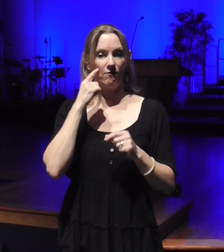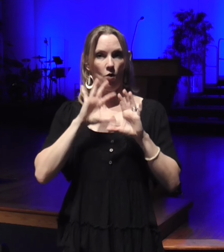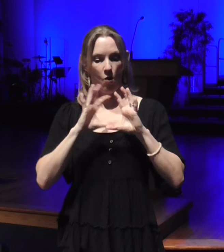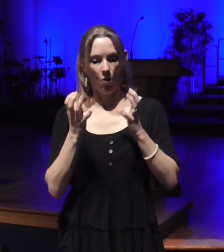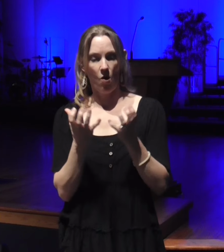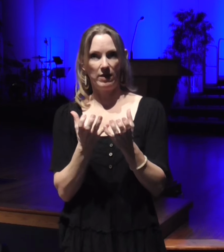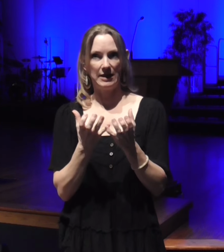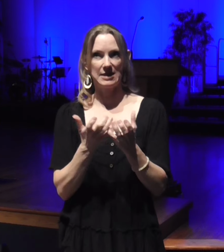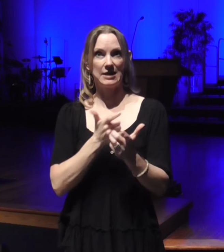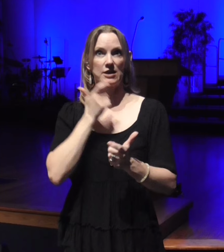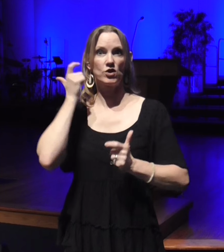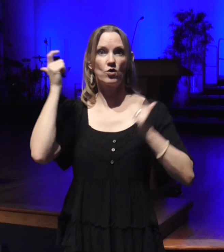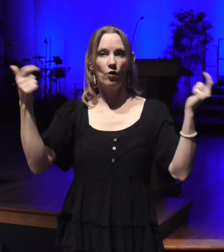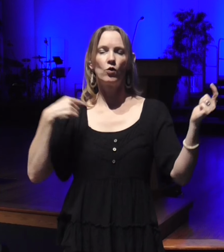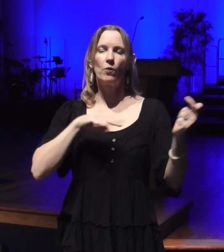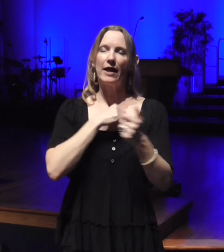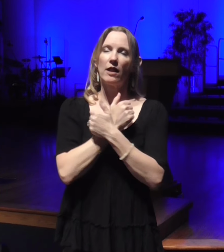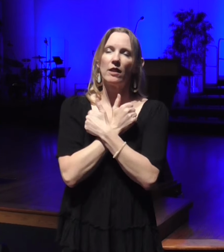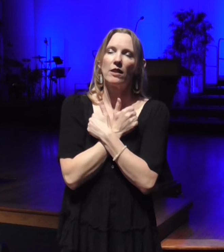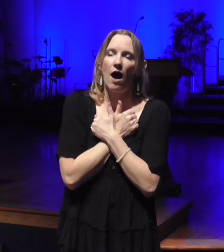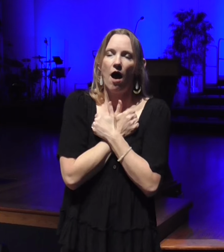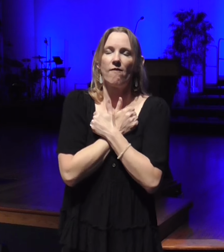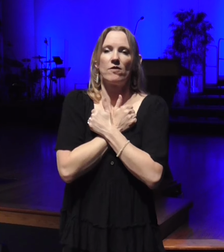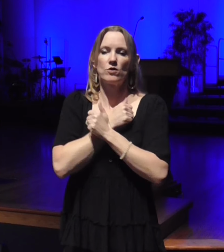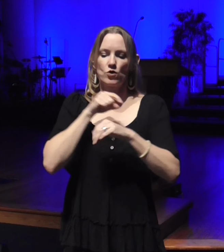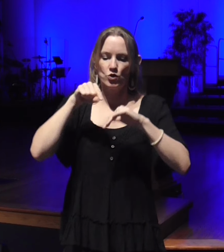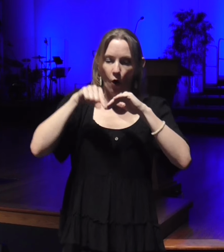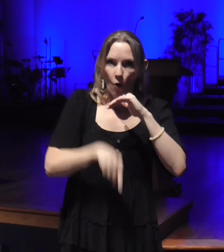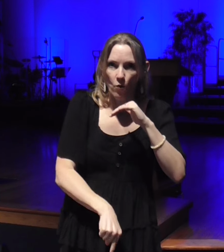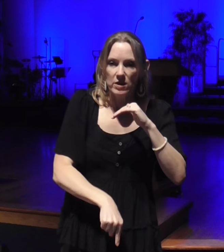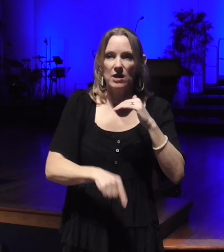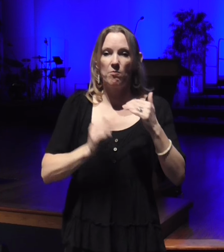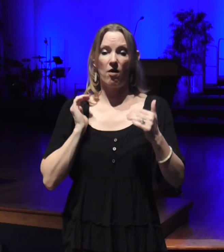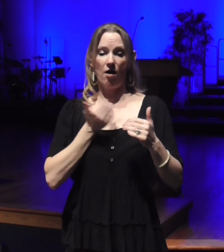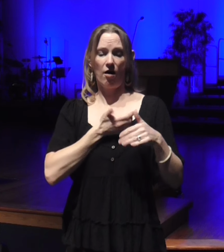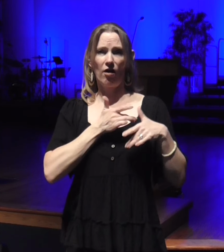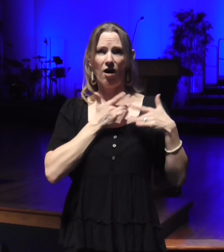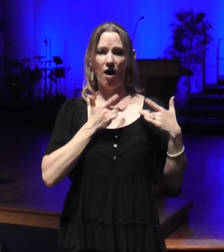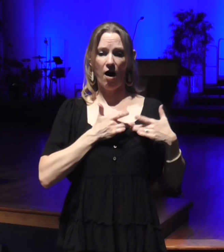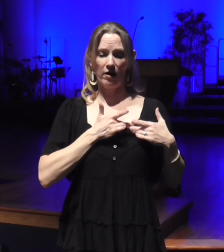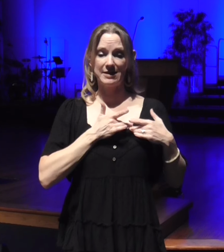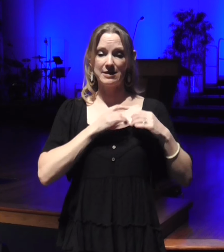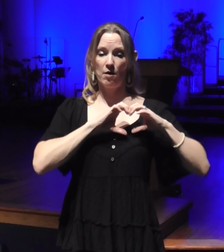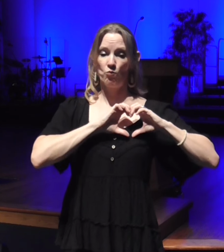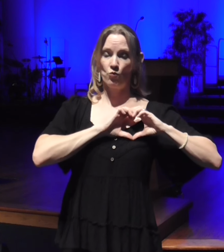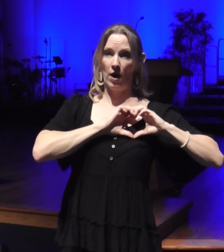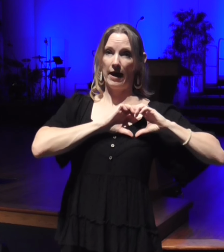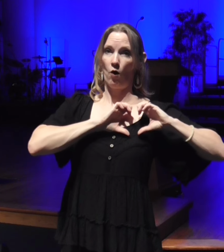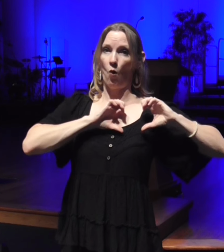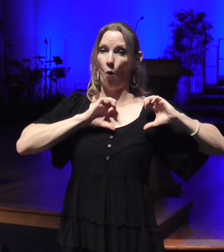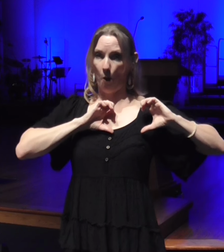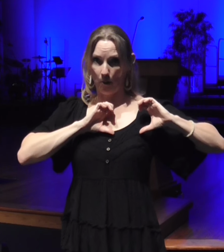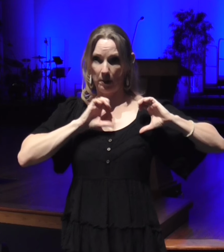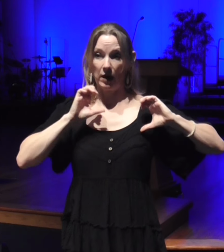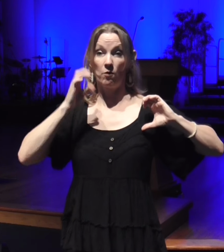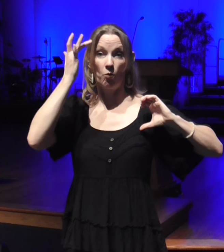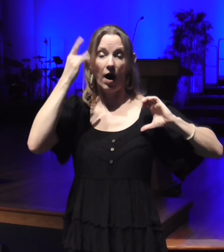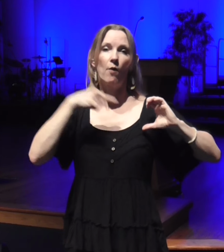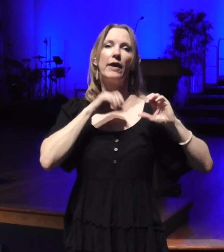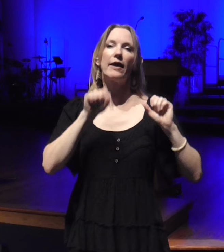grand, that we love so deeply, that our hearts break open so that we can discover and